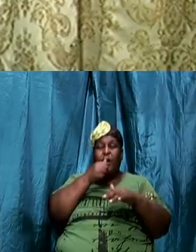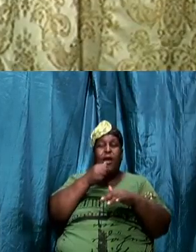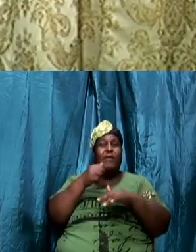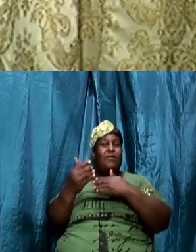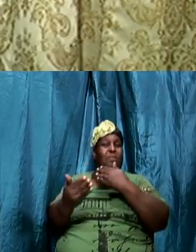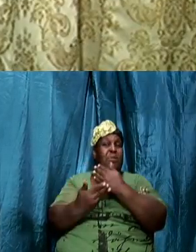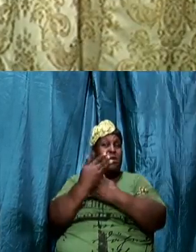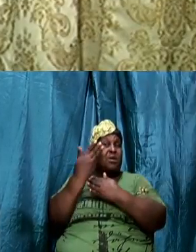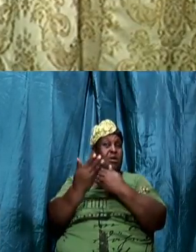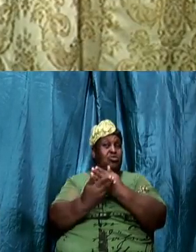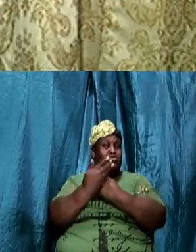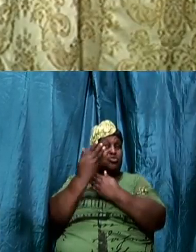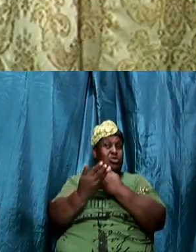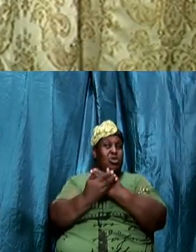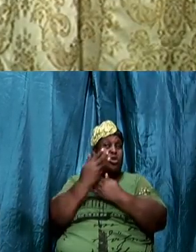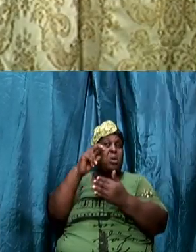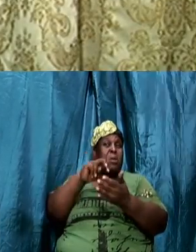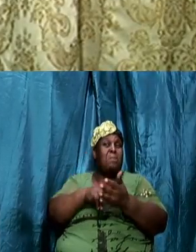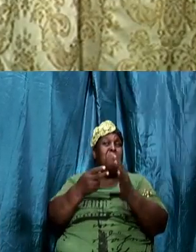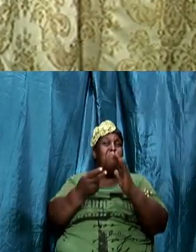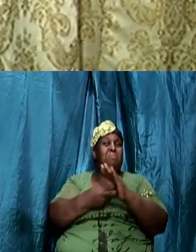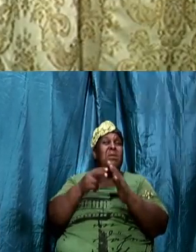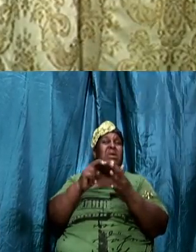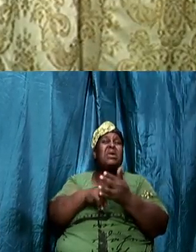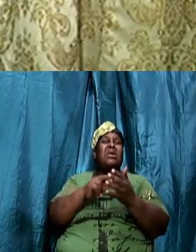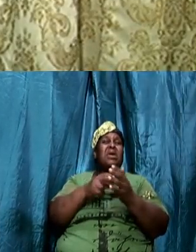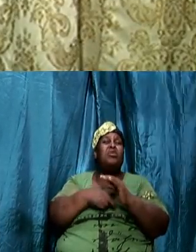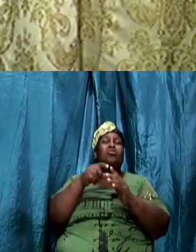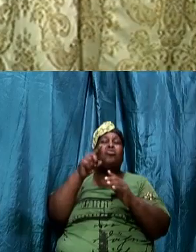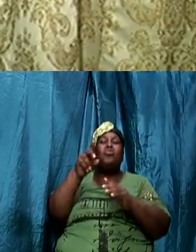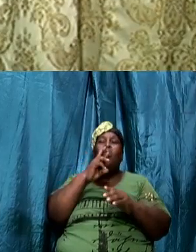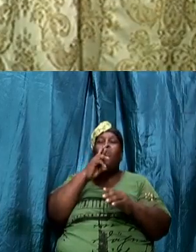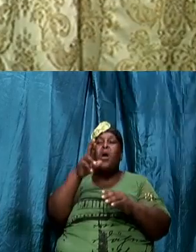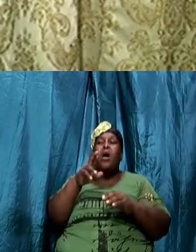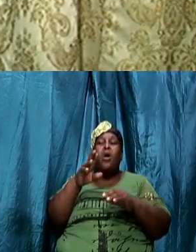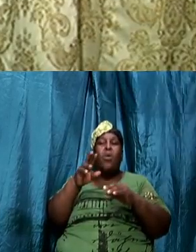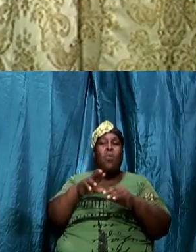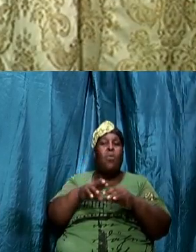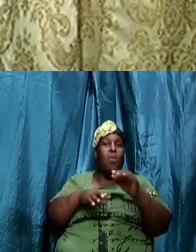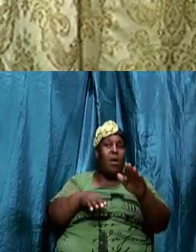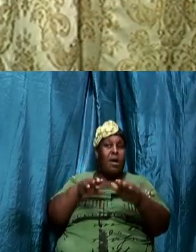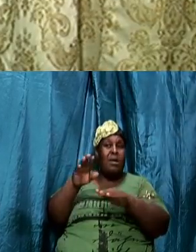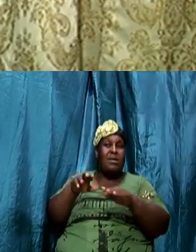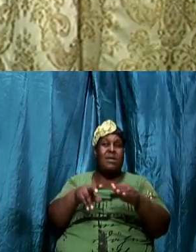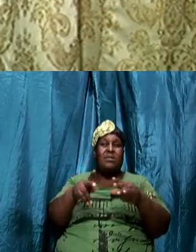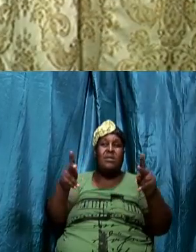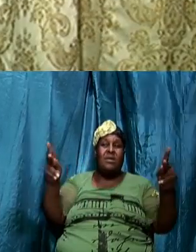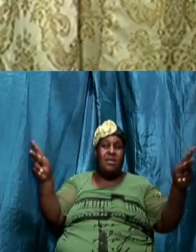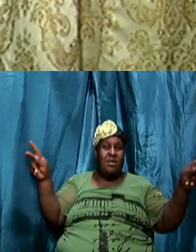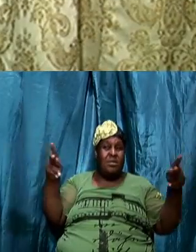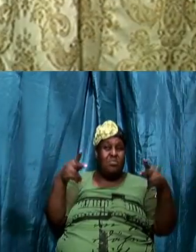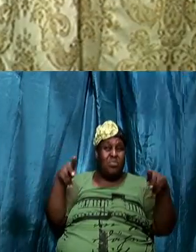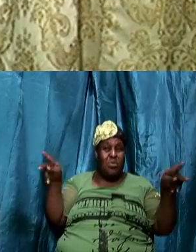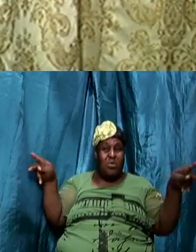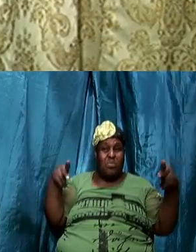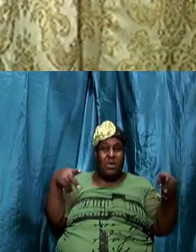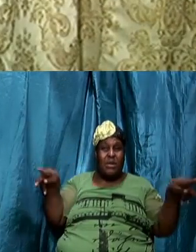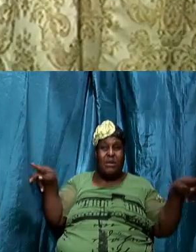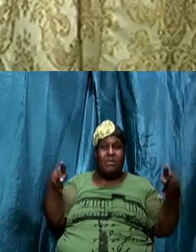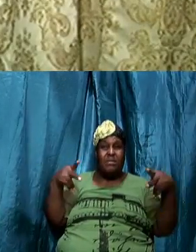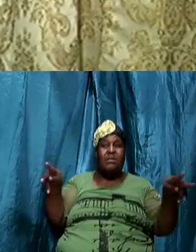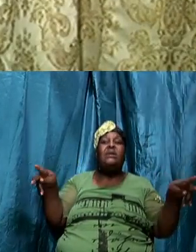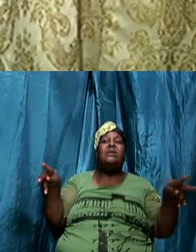public sphere, it means that you are walking around in public naked. Deeds of the